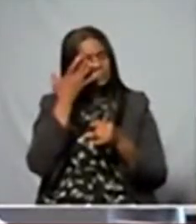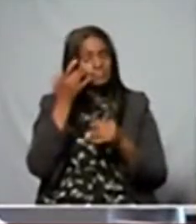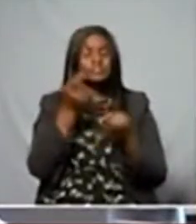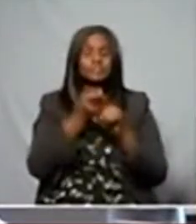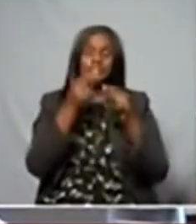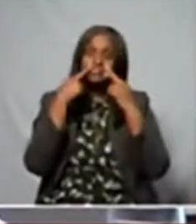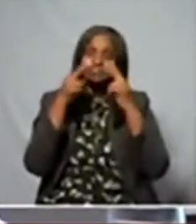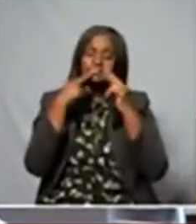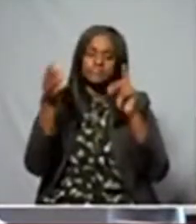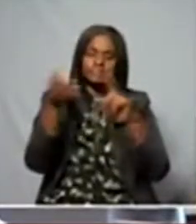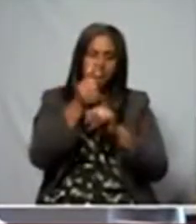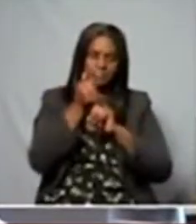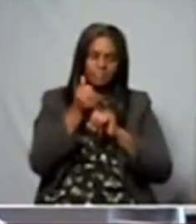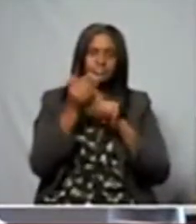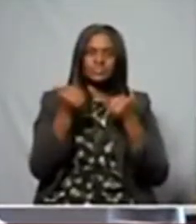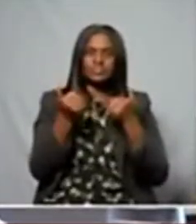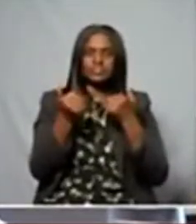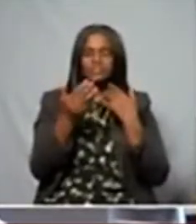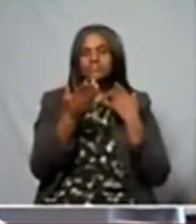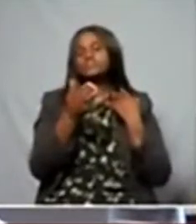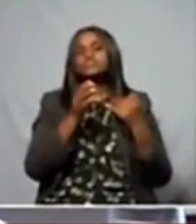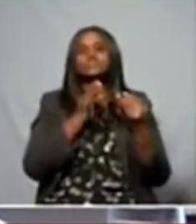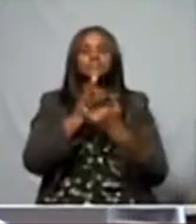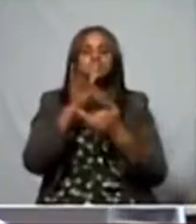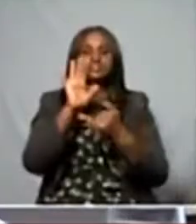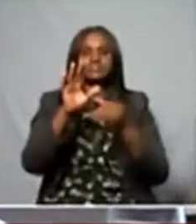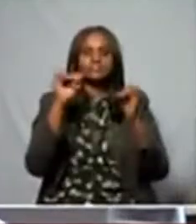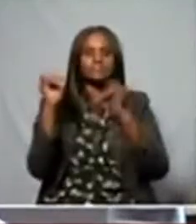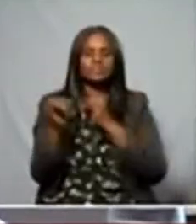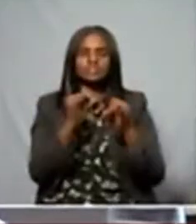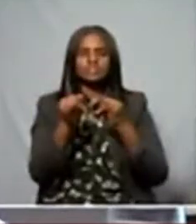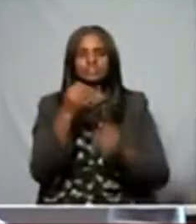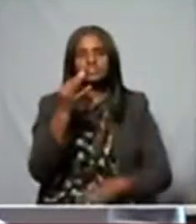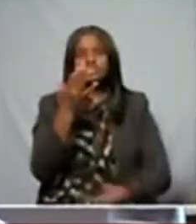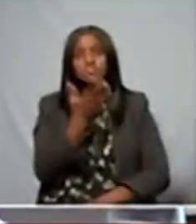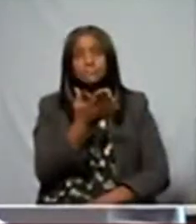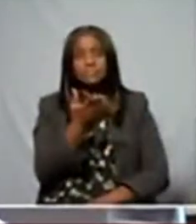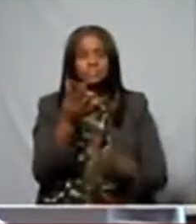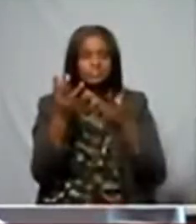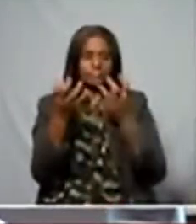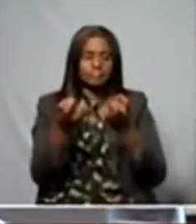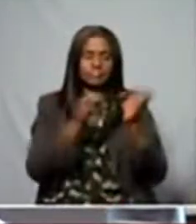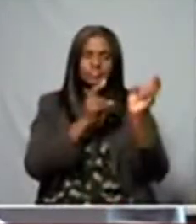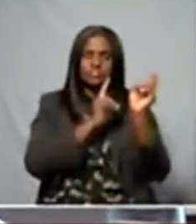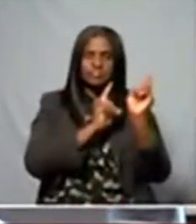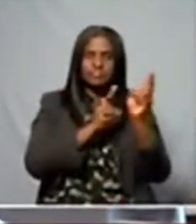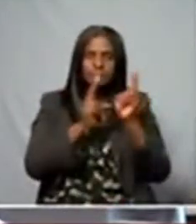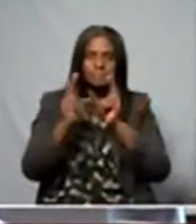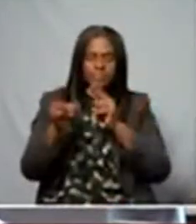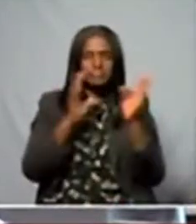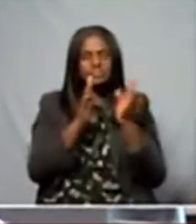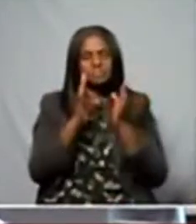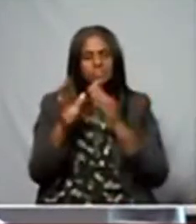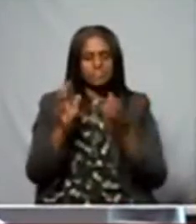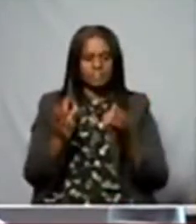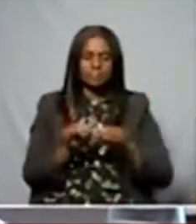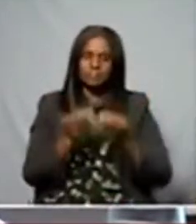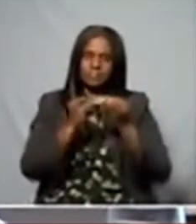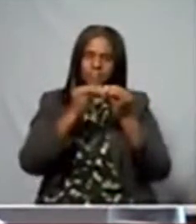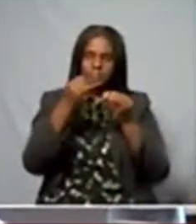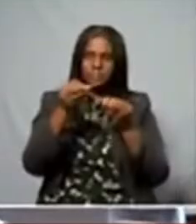Output achieved so far through the implementation of the drought response plan, a total of